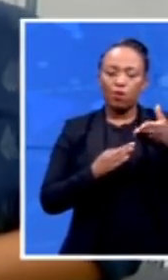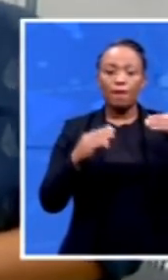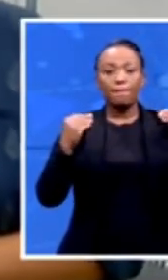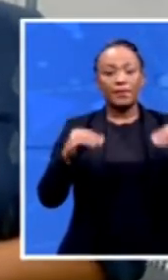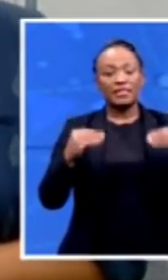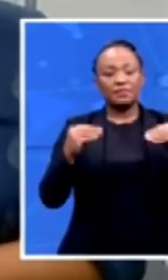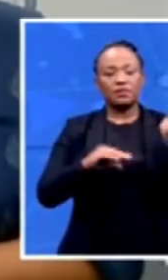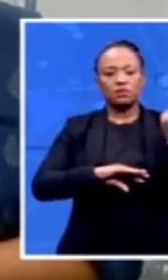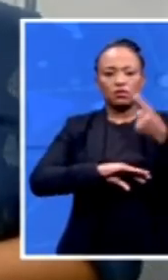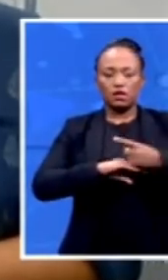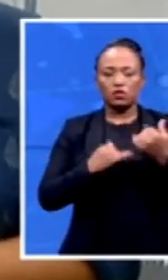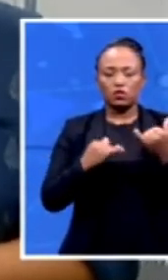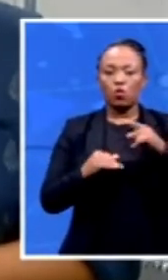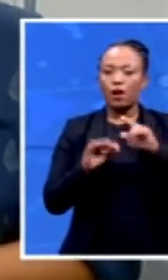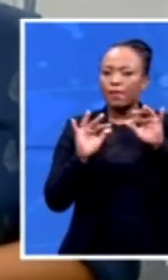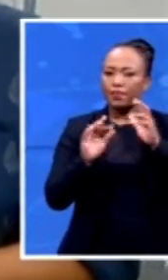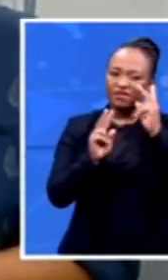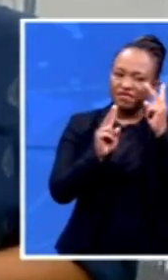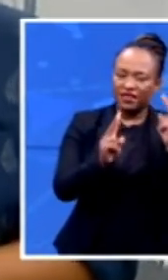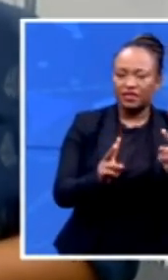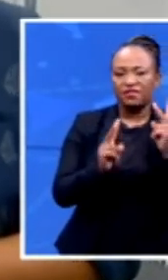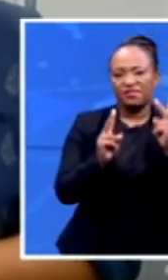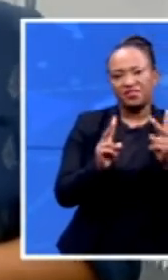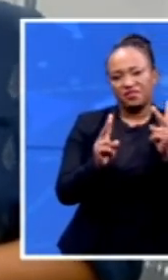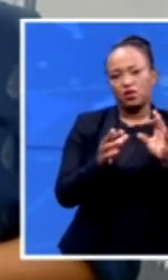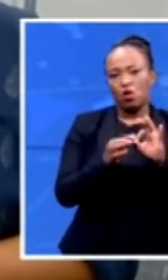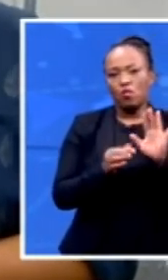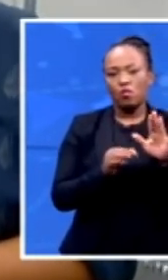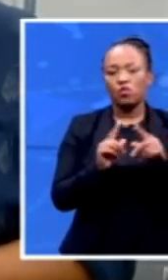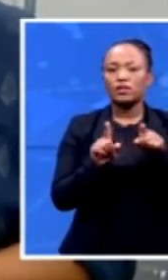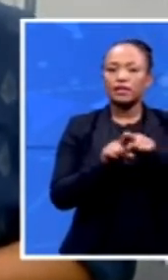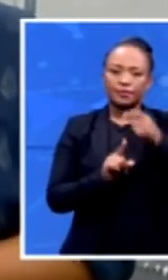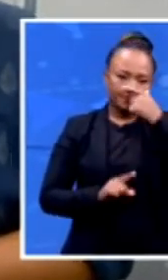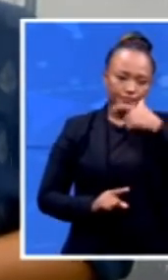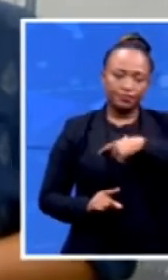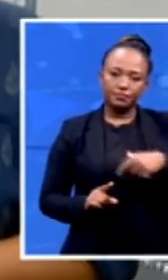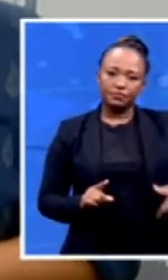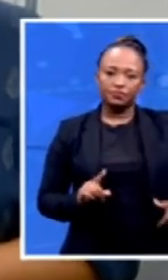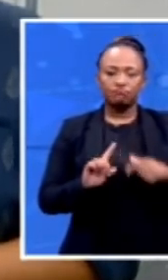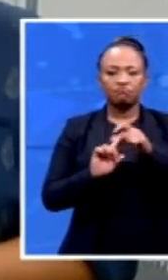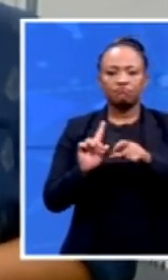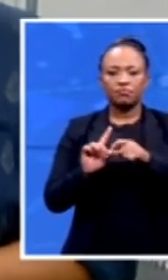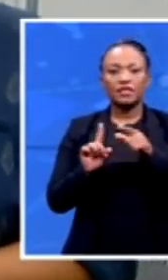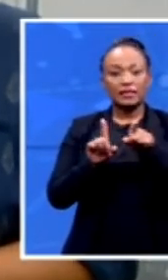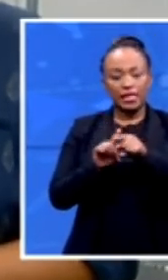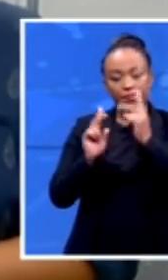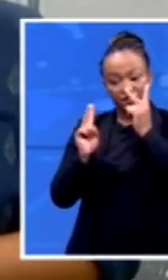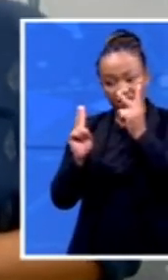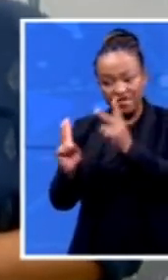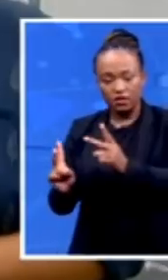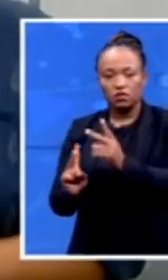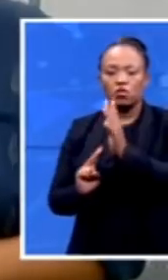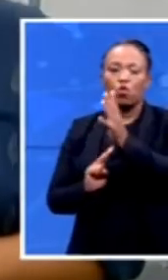visiting. They've confirmed to us that President Cyril Ramaphosa will come by to personally pay his respects to the Tutu